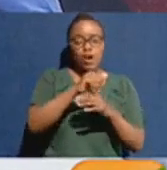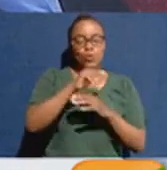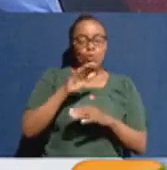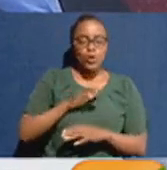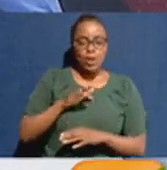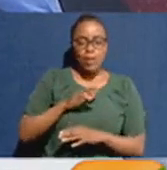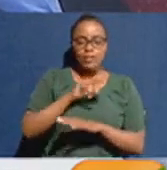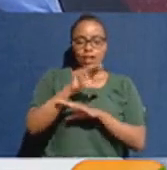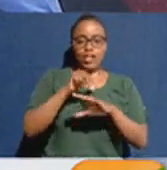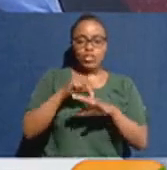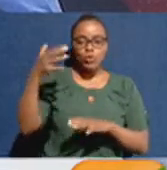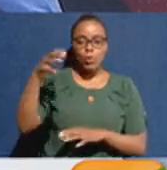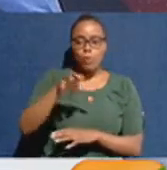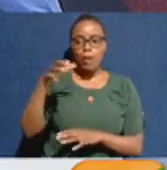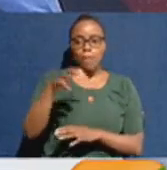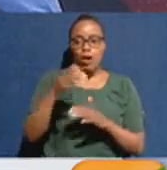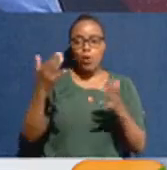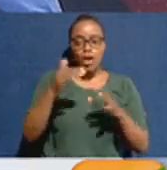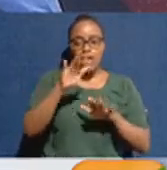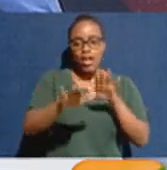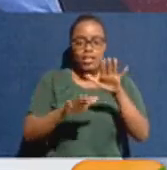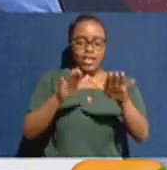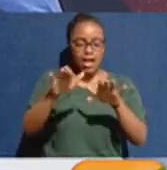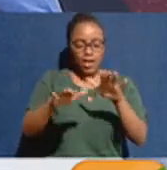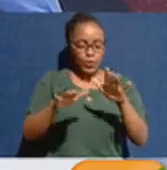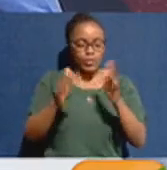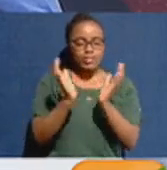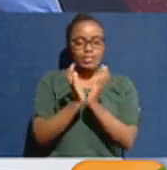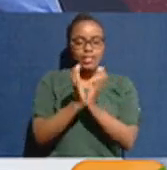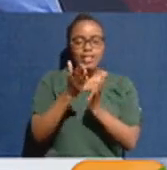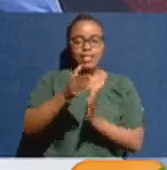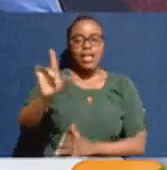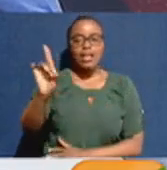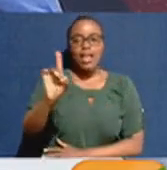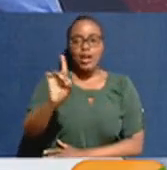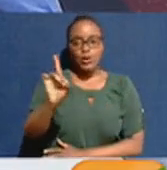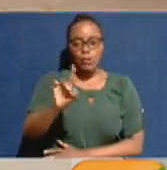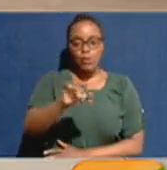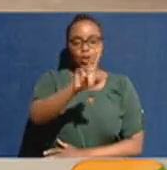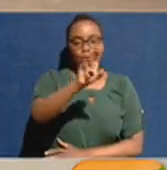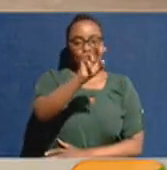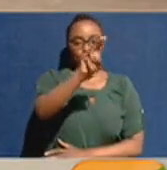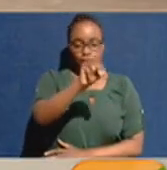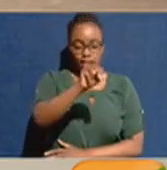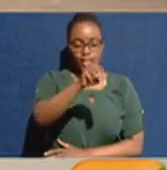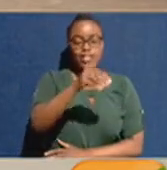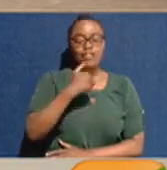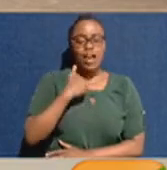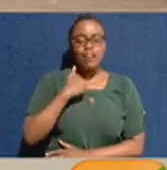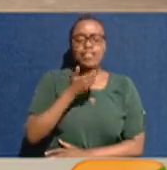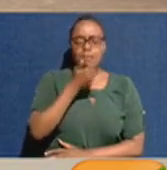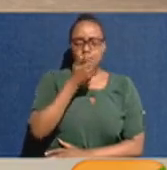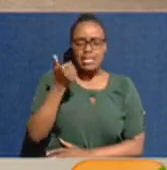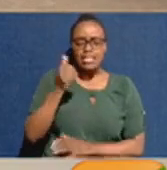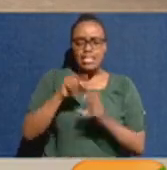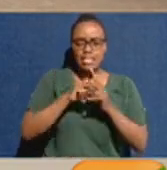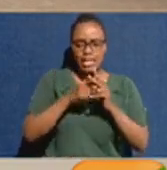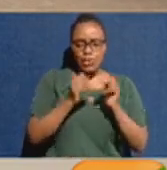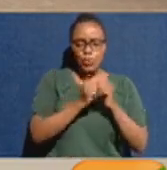Basketball League match staged at Nyayo Gymnasium in Nairobi. UoN Dynamite had a perfect start